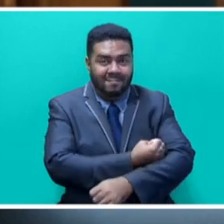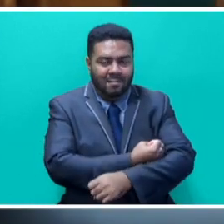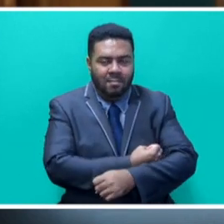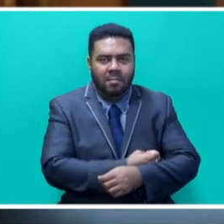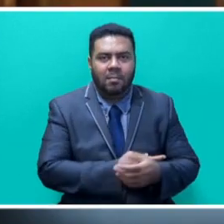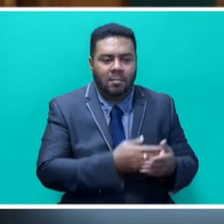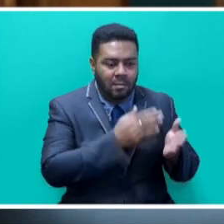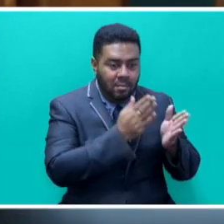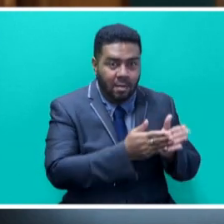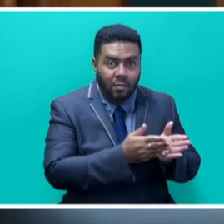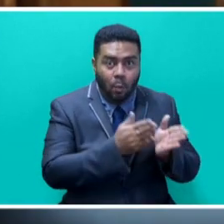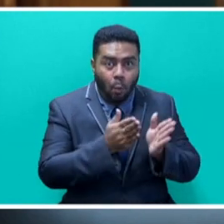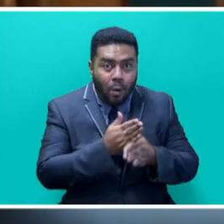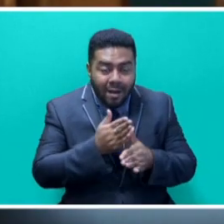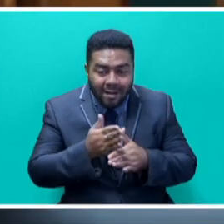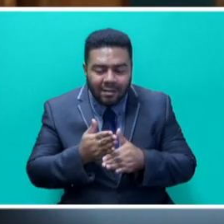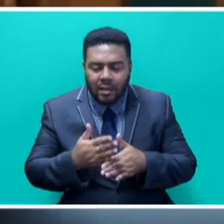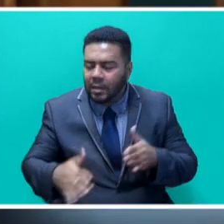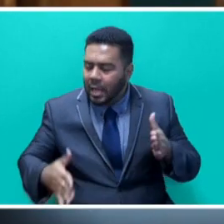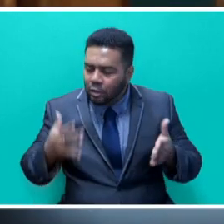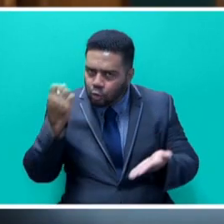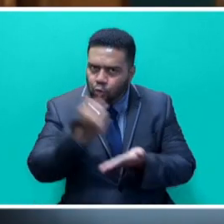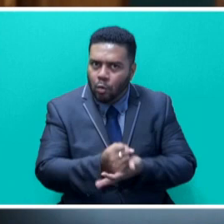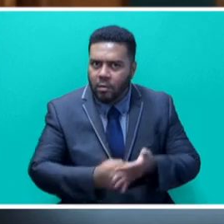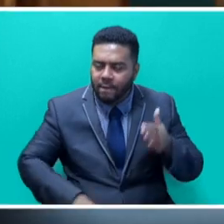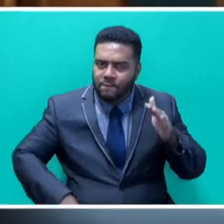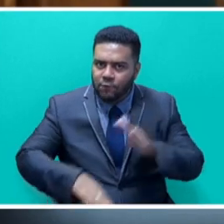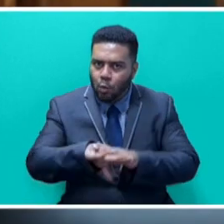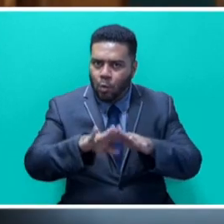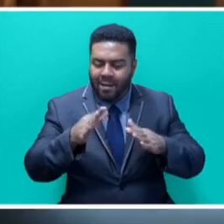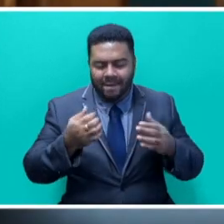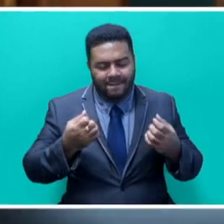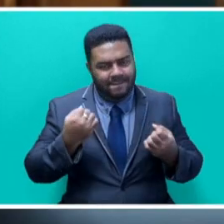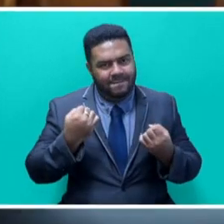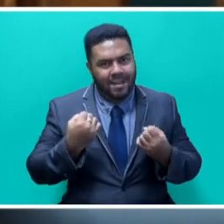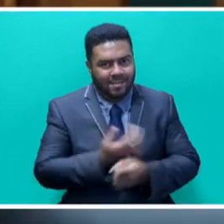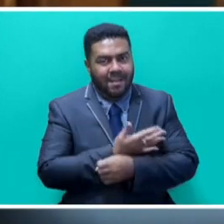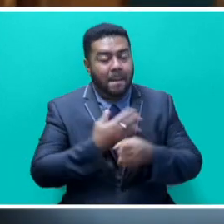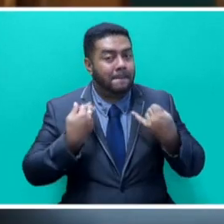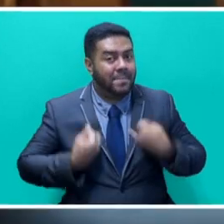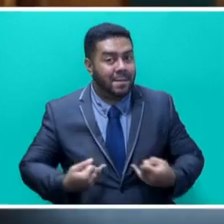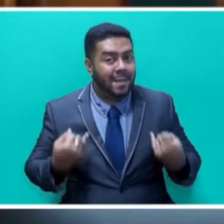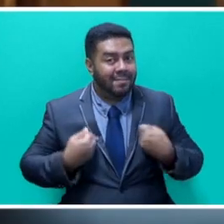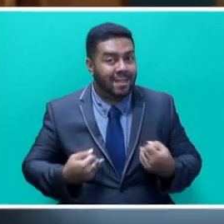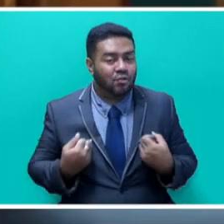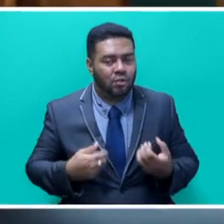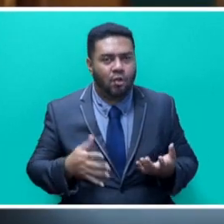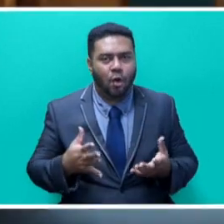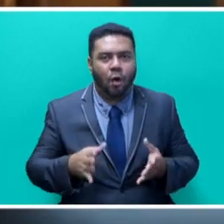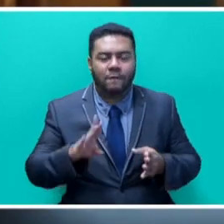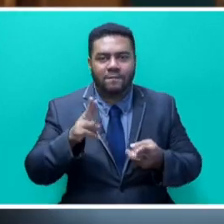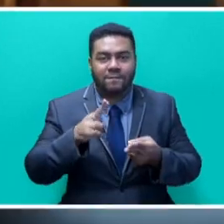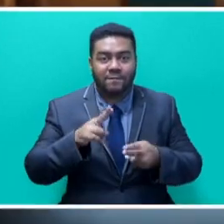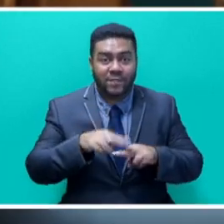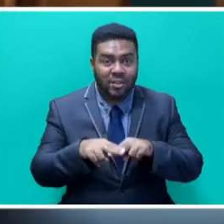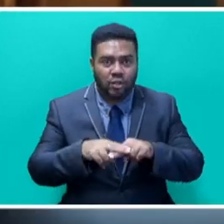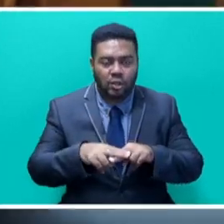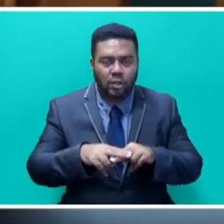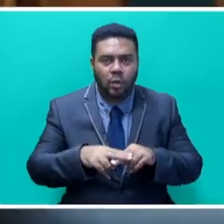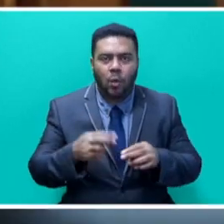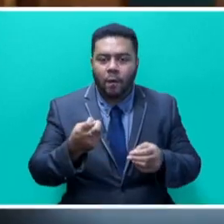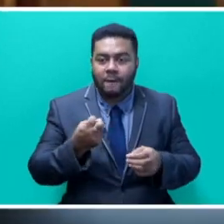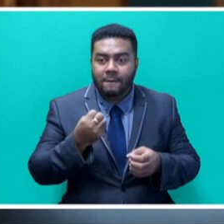institutional arrangement that will ensure the full and effective implementation of Fiji's emission reduction program.